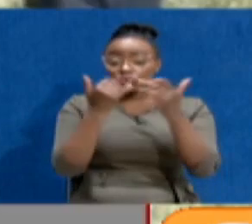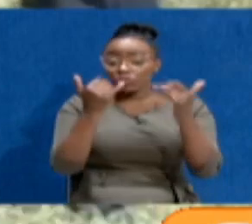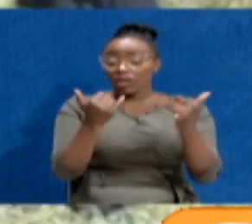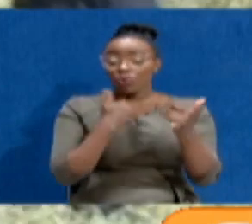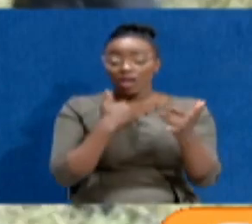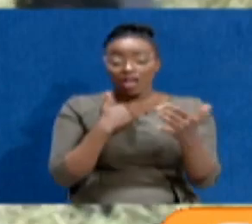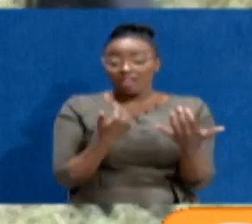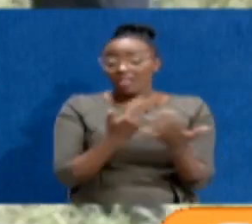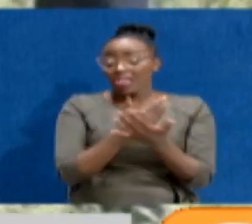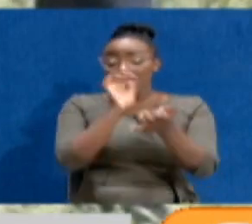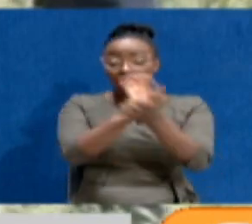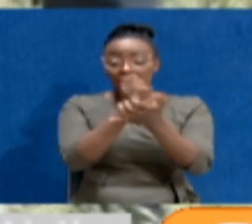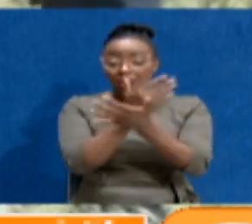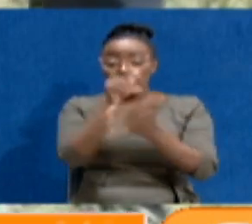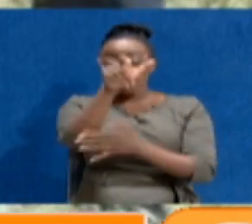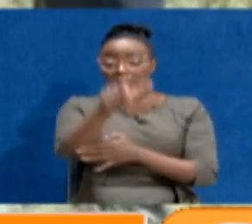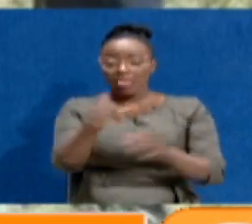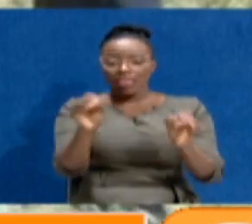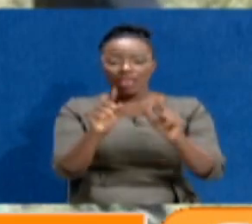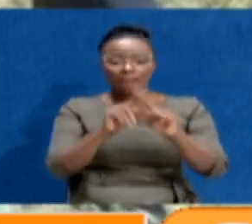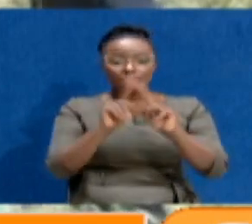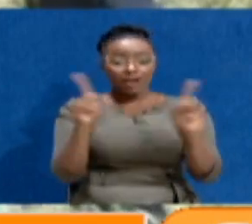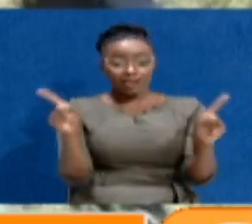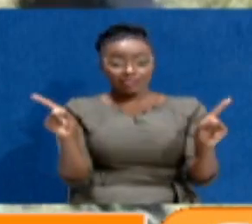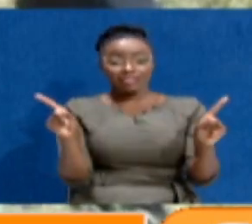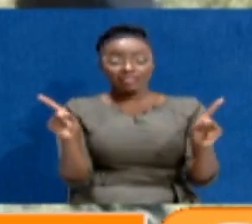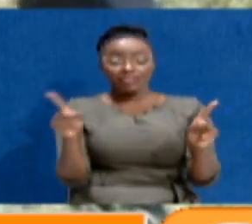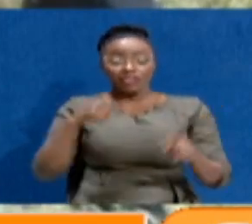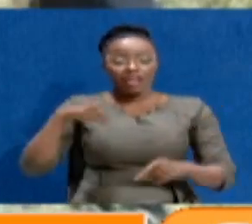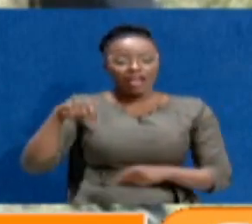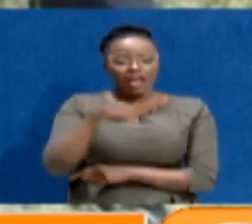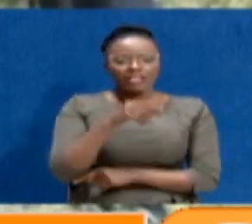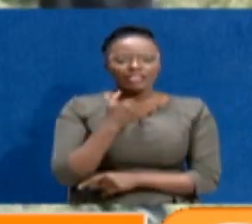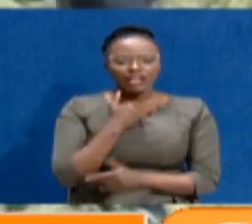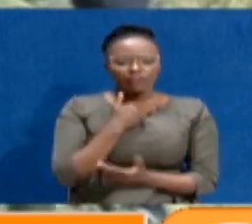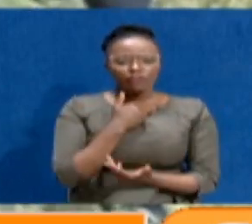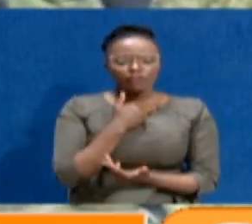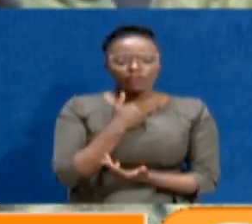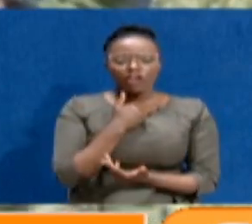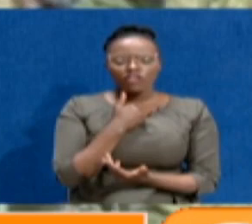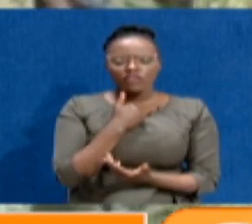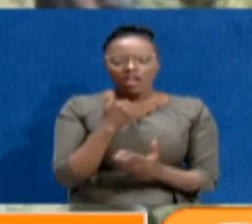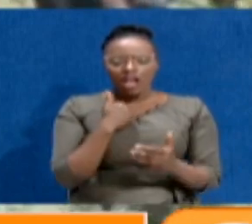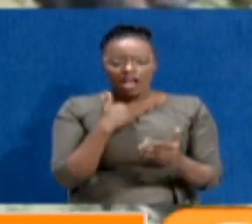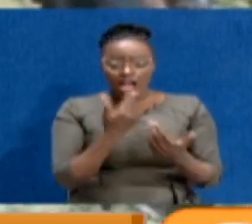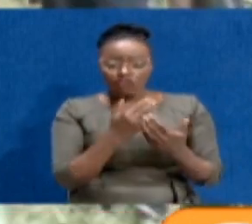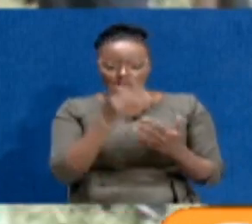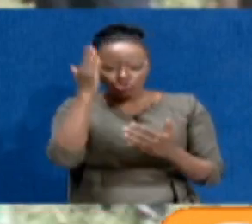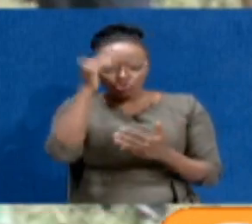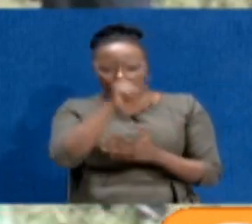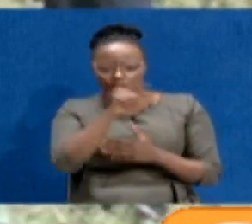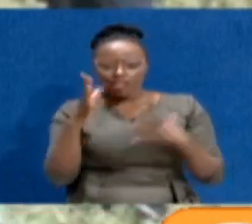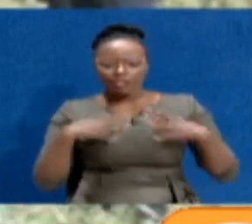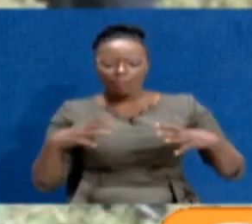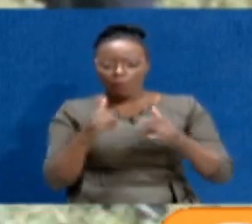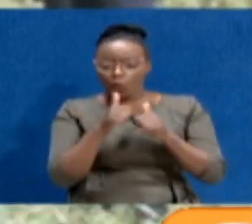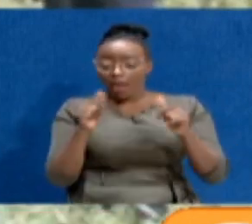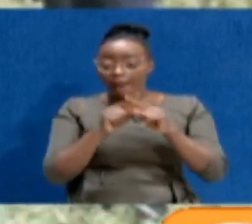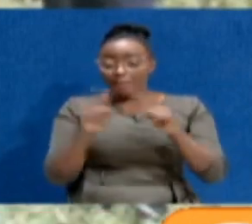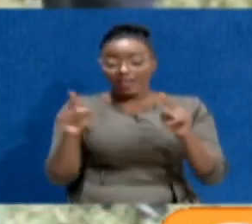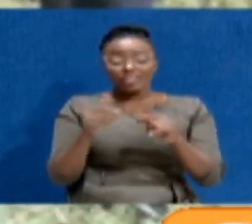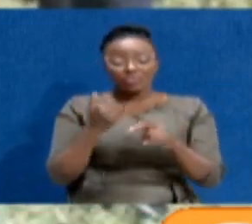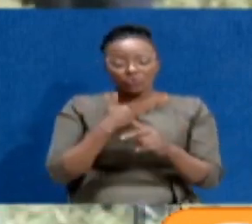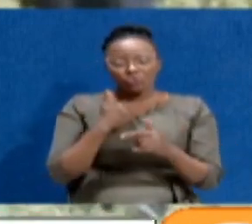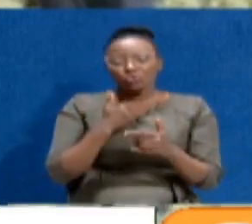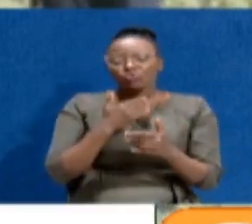So far, we have not arrested anybody in relation to that. However, we have profiled those people. They are unknown. But in the interest